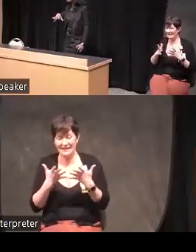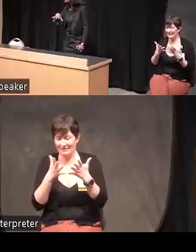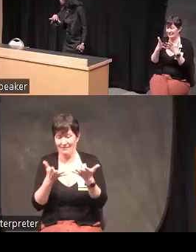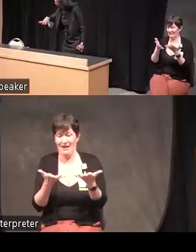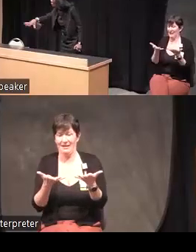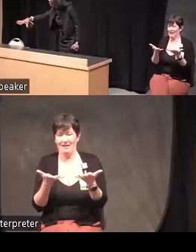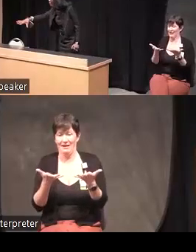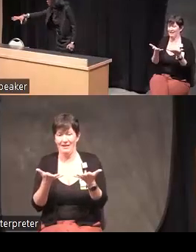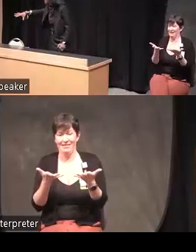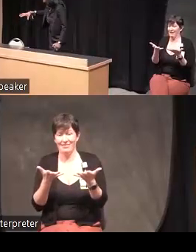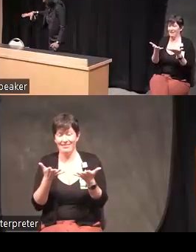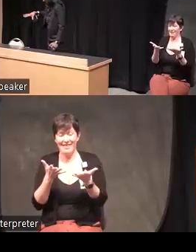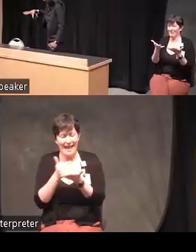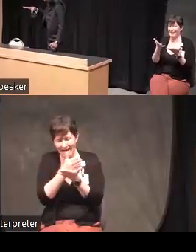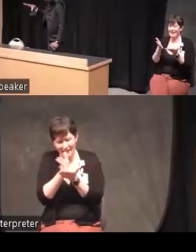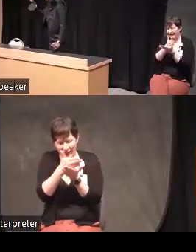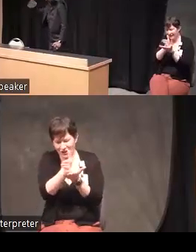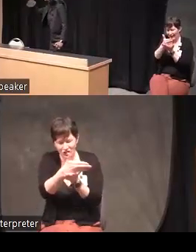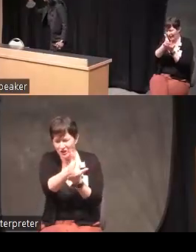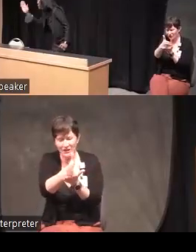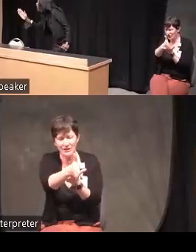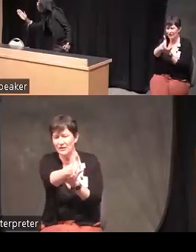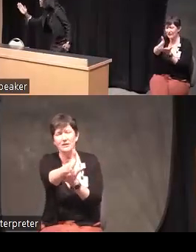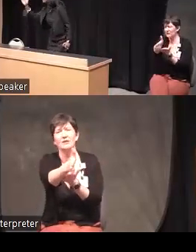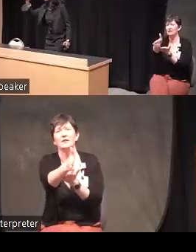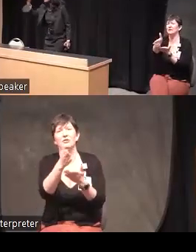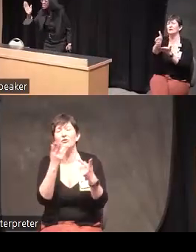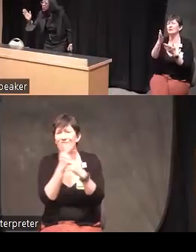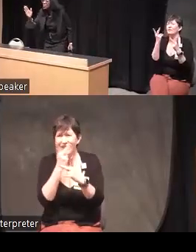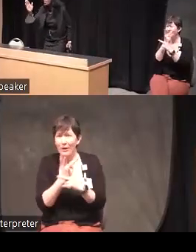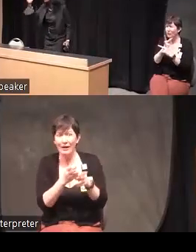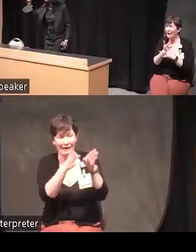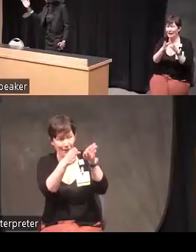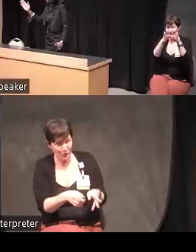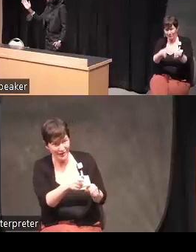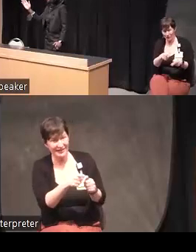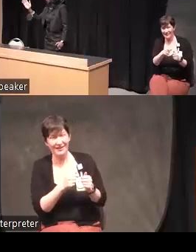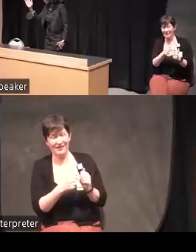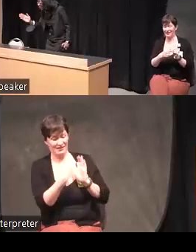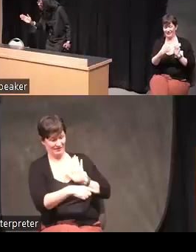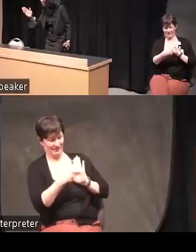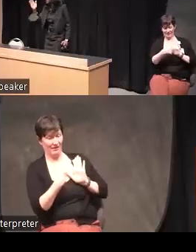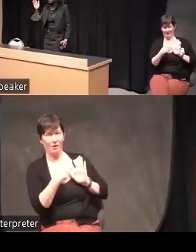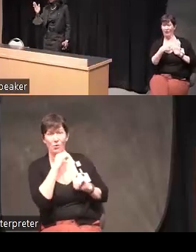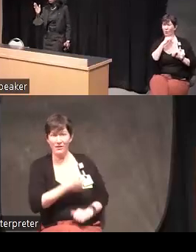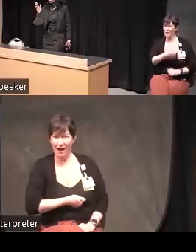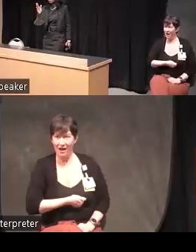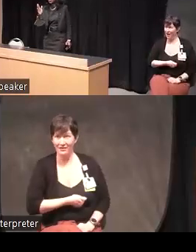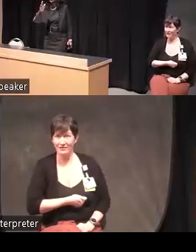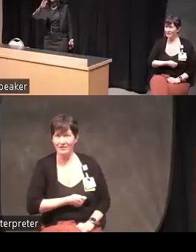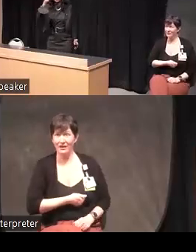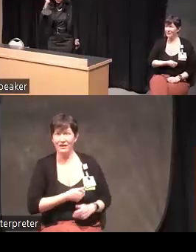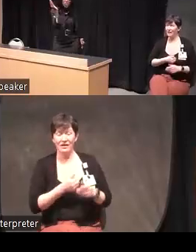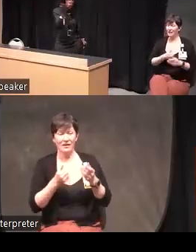that is required in order to discern whether somebody is or is not being prejudiced against you, is or is not discriminating